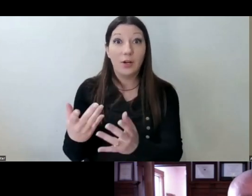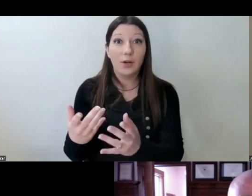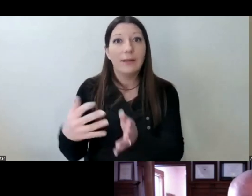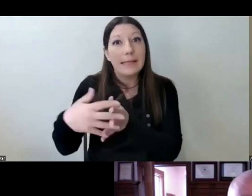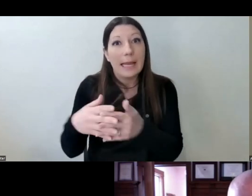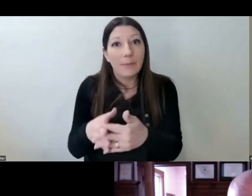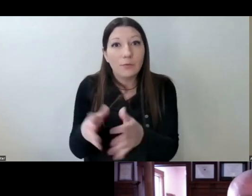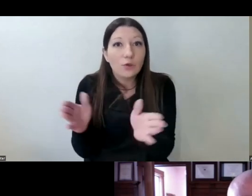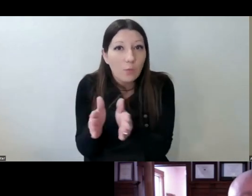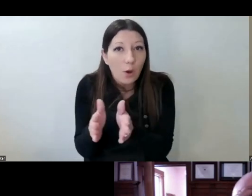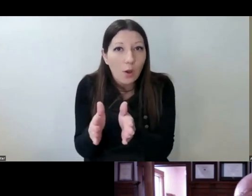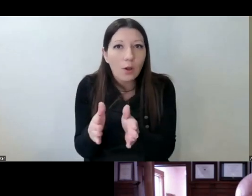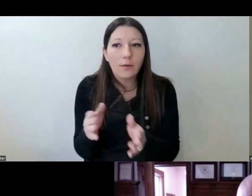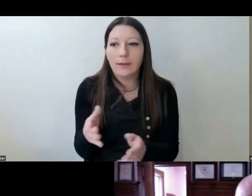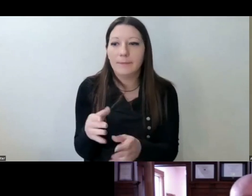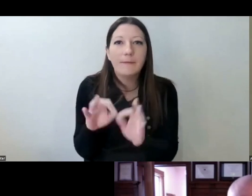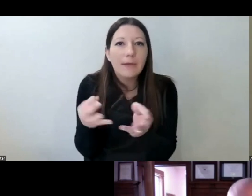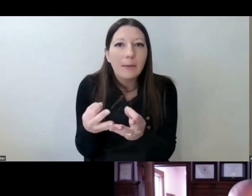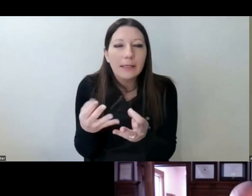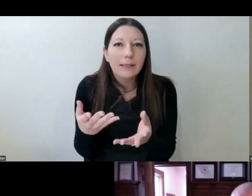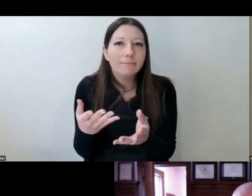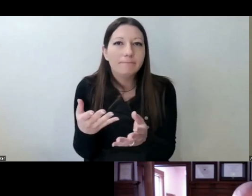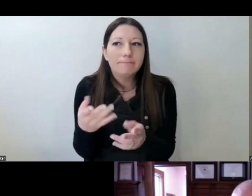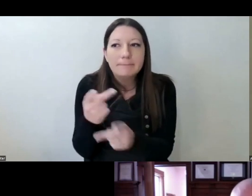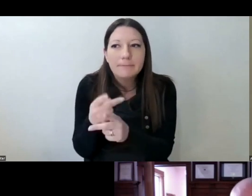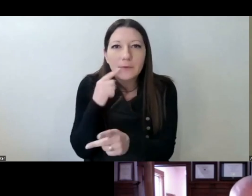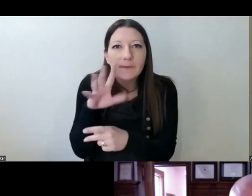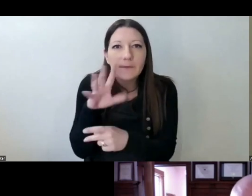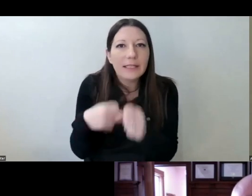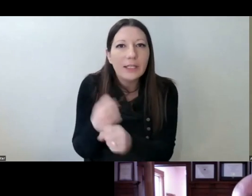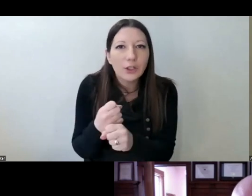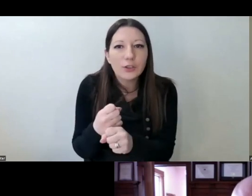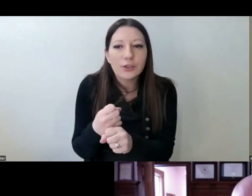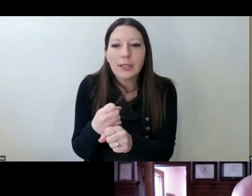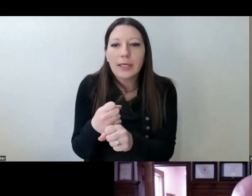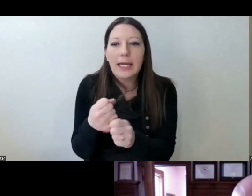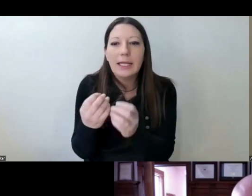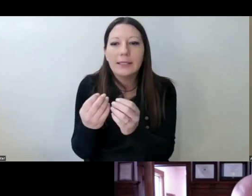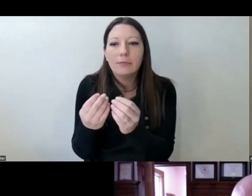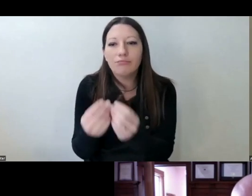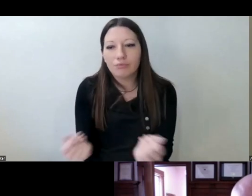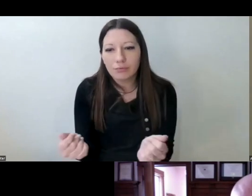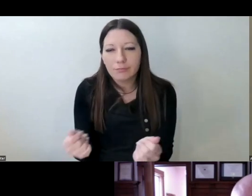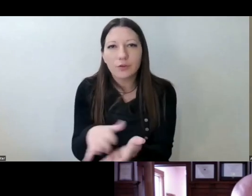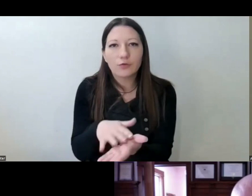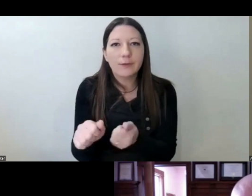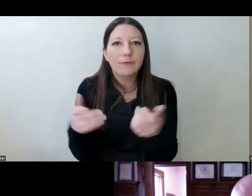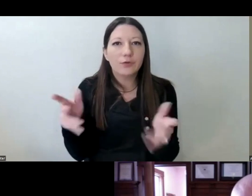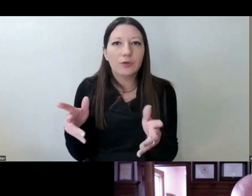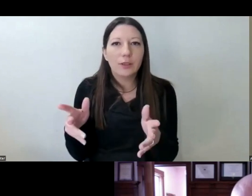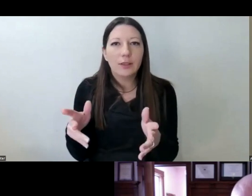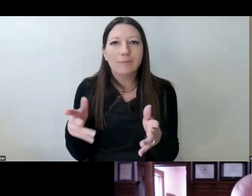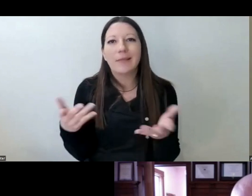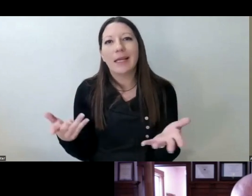for 50 years, let's say, now can't afford to rebuild for whatever reason, and nothing can then happen with that. Like, I think that